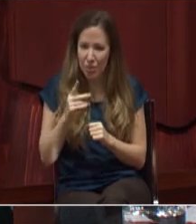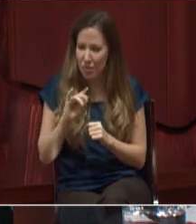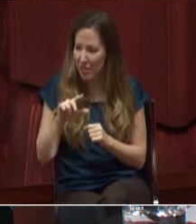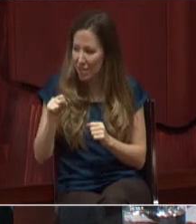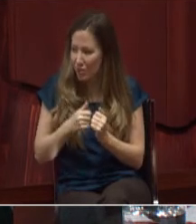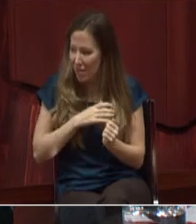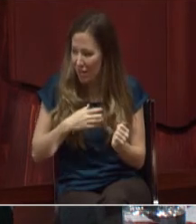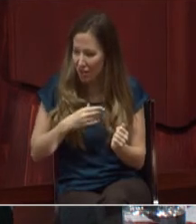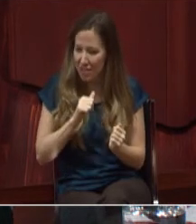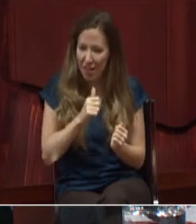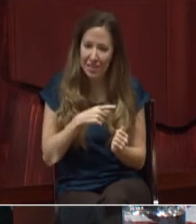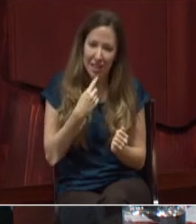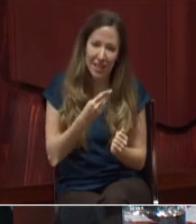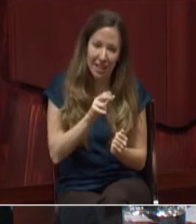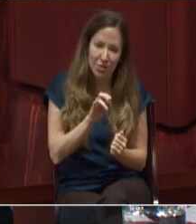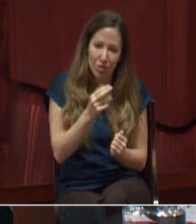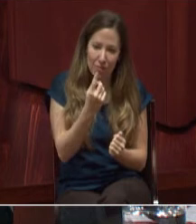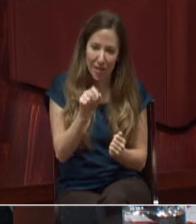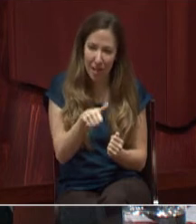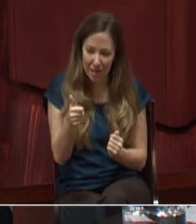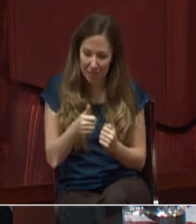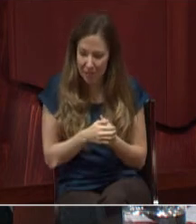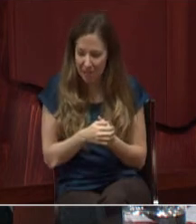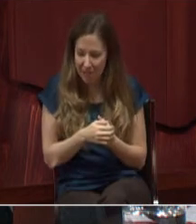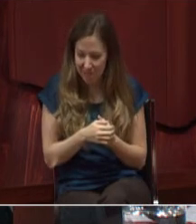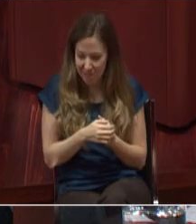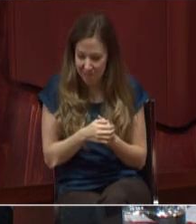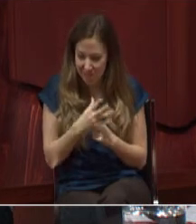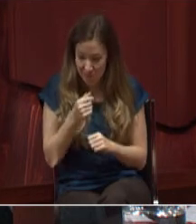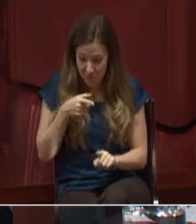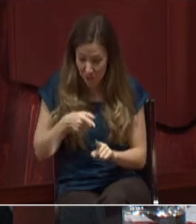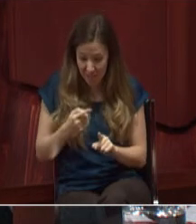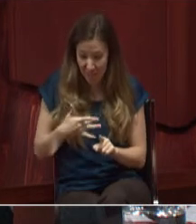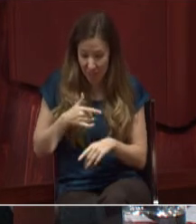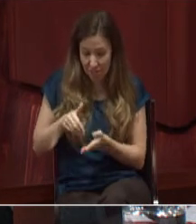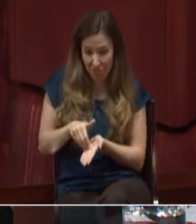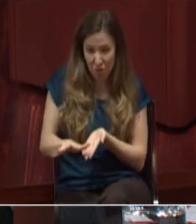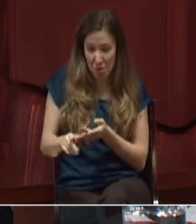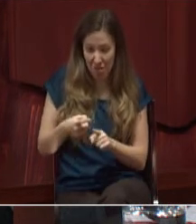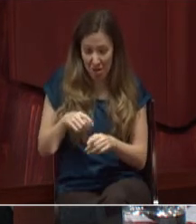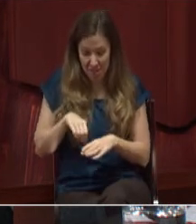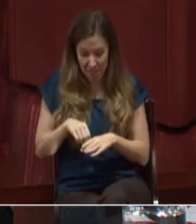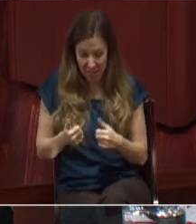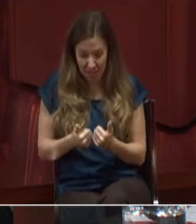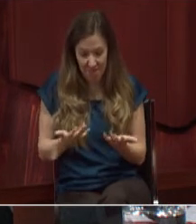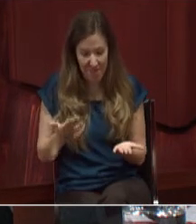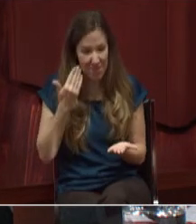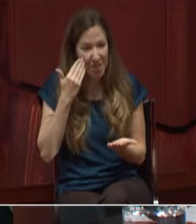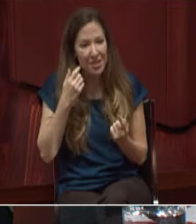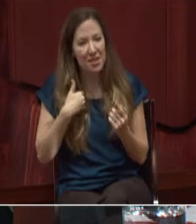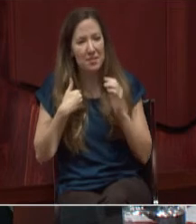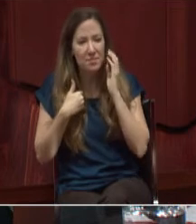and not telling Henry or anybody else about them, because he was cut out of the inside game. So there would be ways